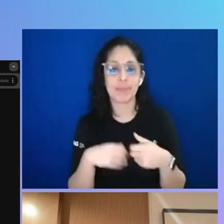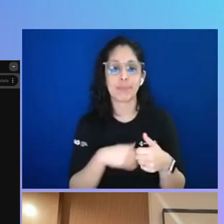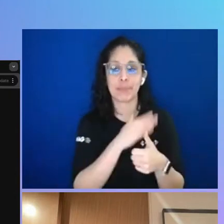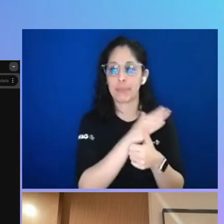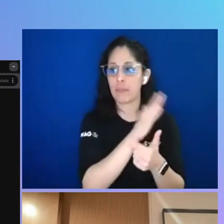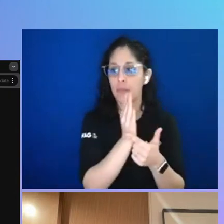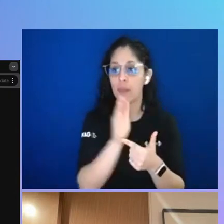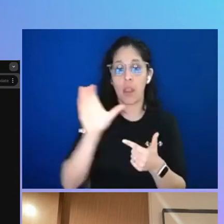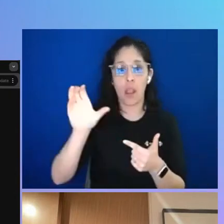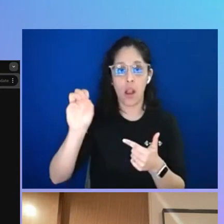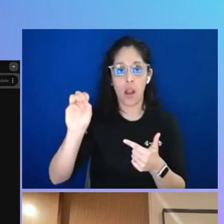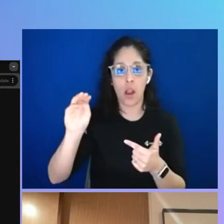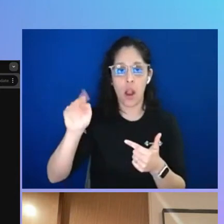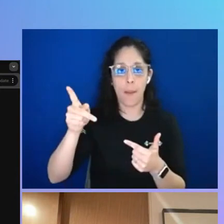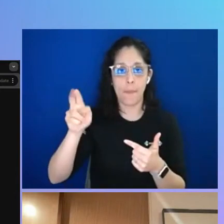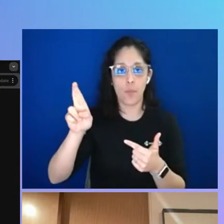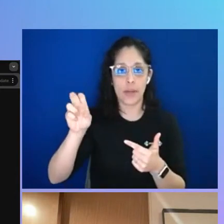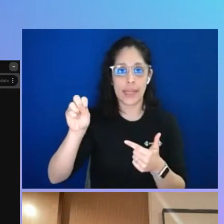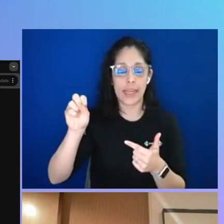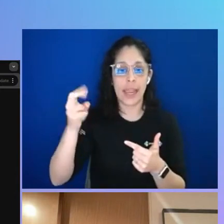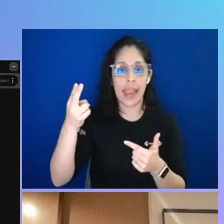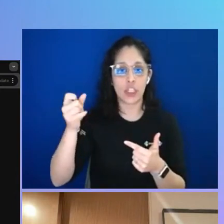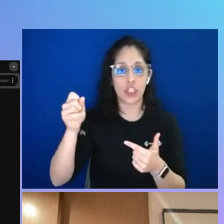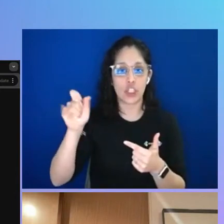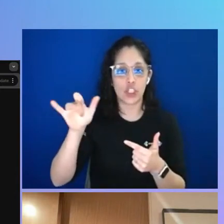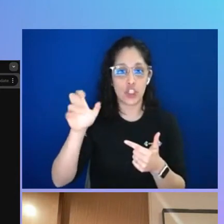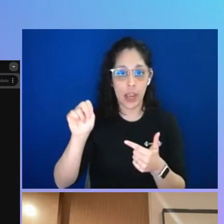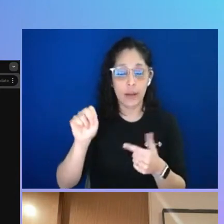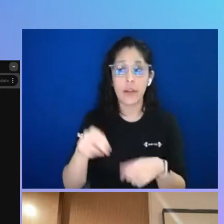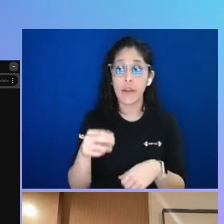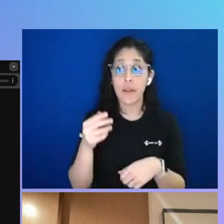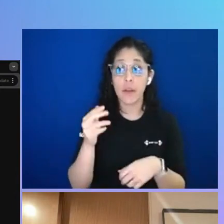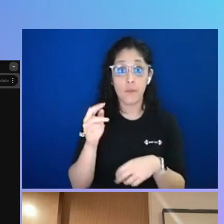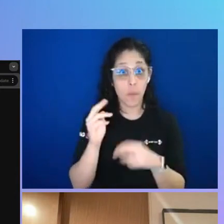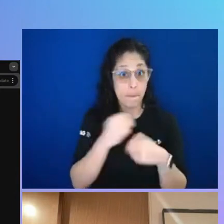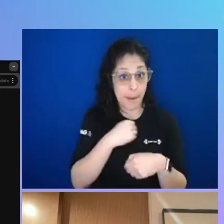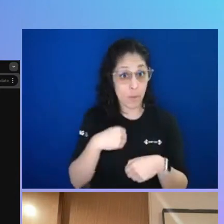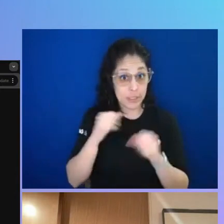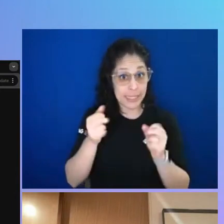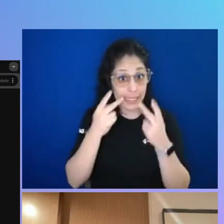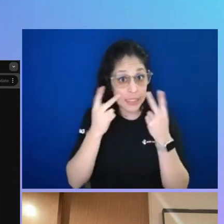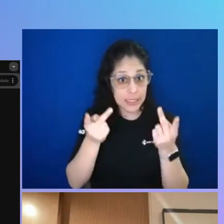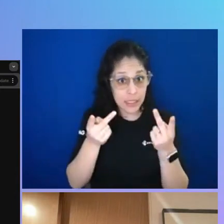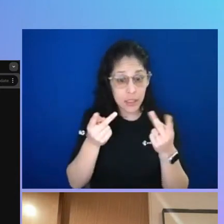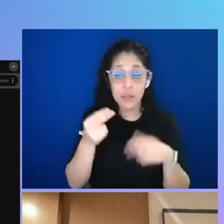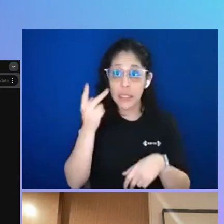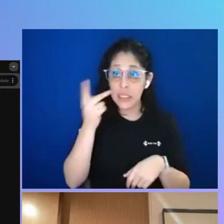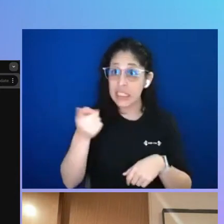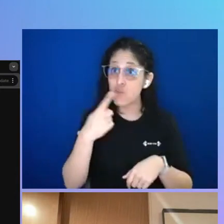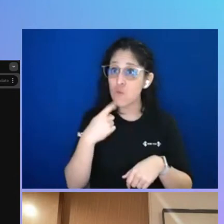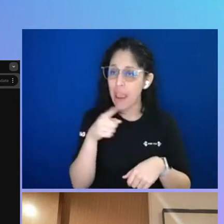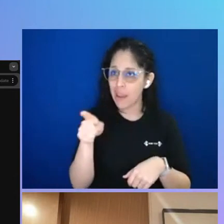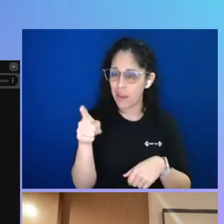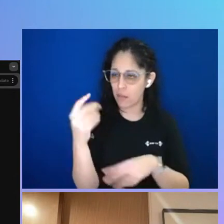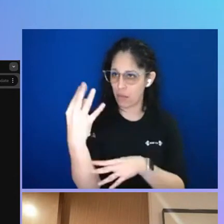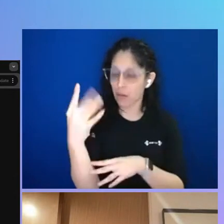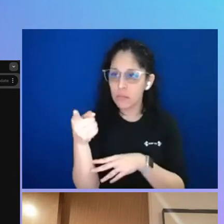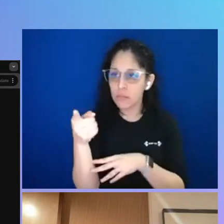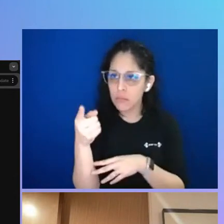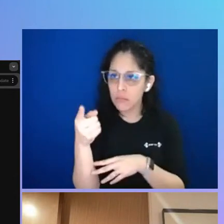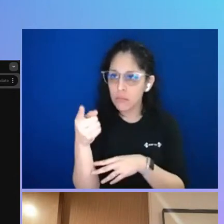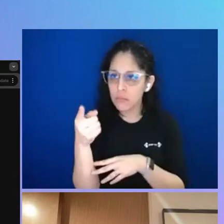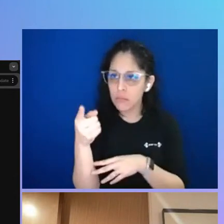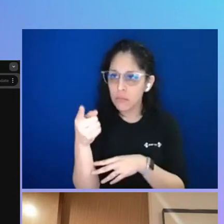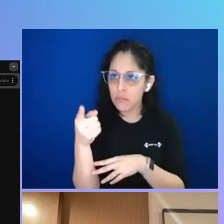comprehension. For sighted members, when they see red on the body part, do they understand that something is wrong?